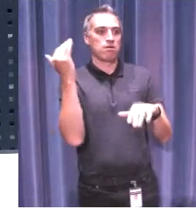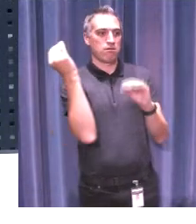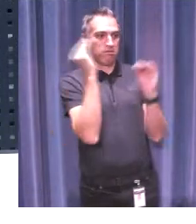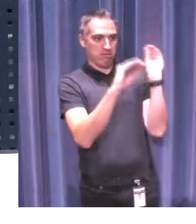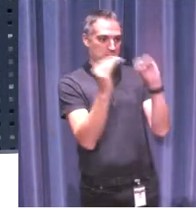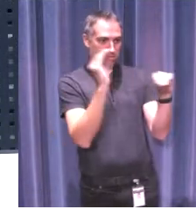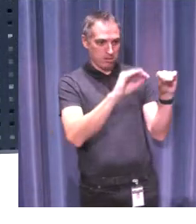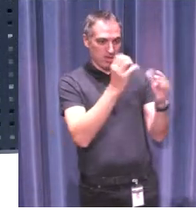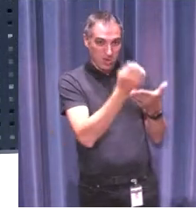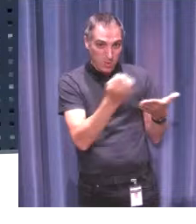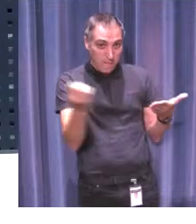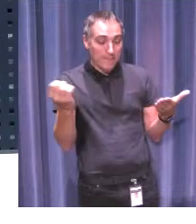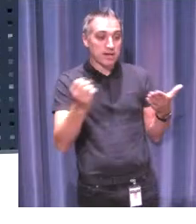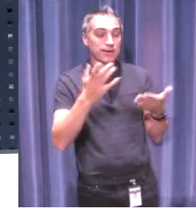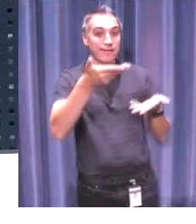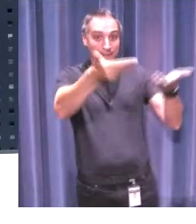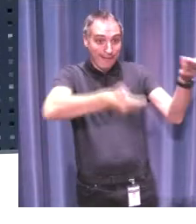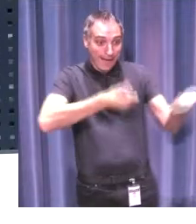promote. And